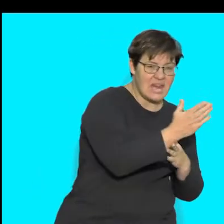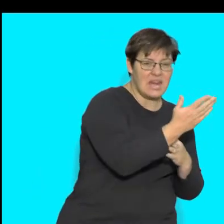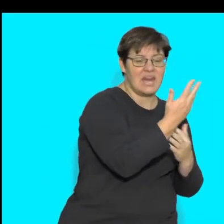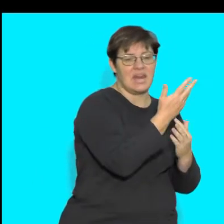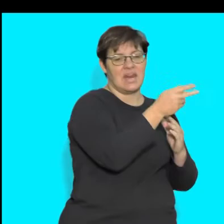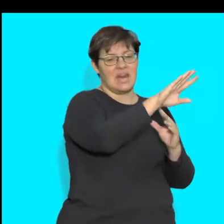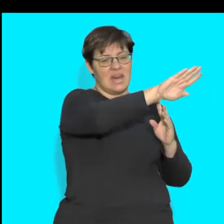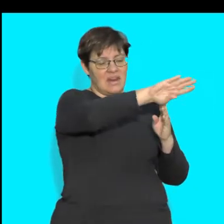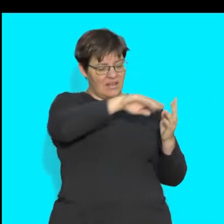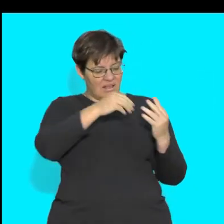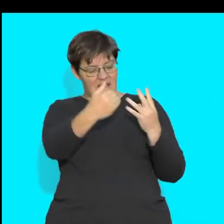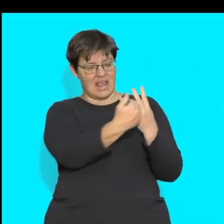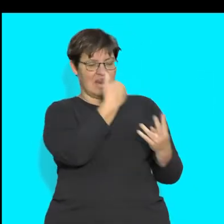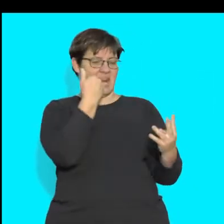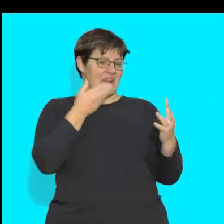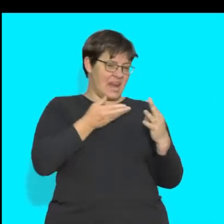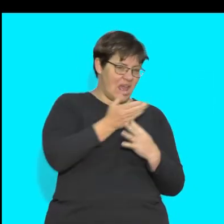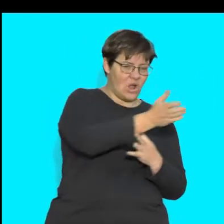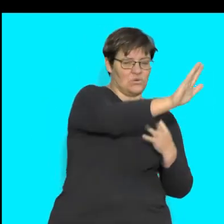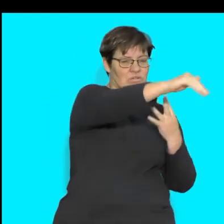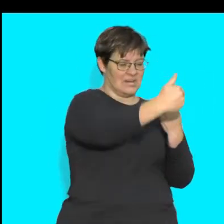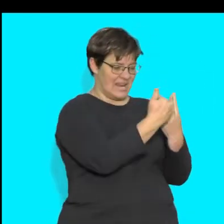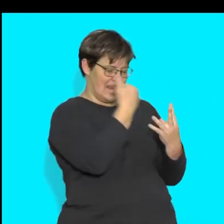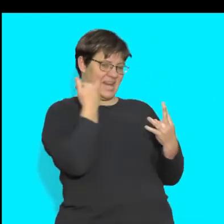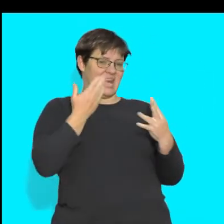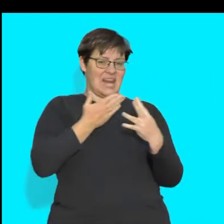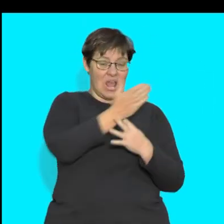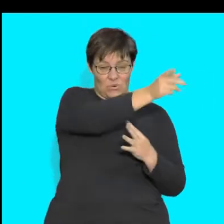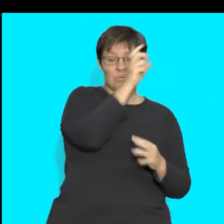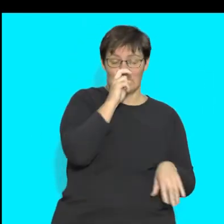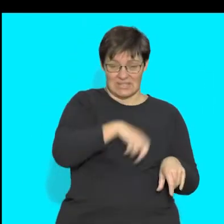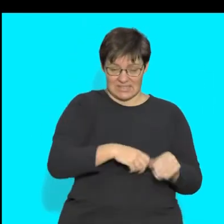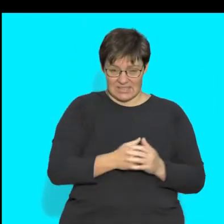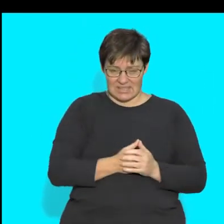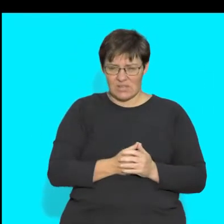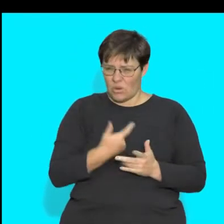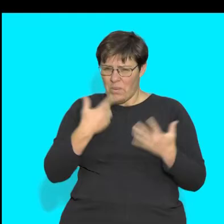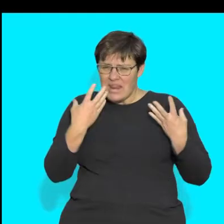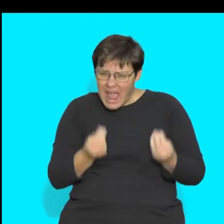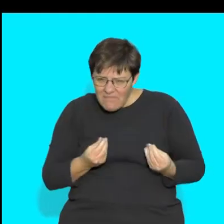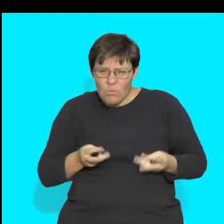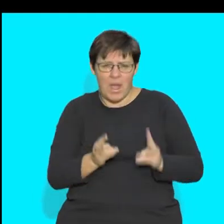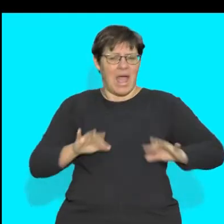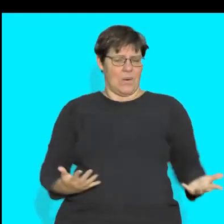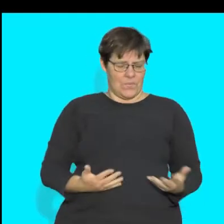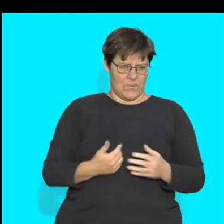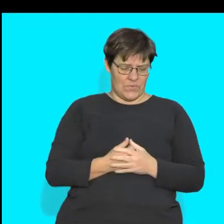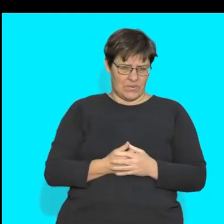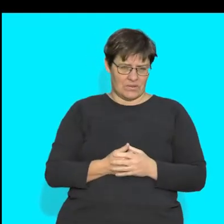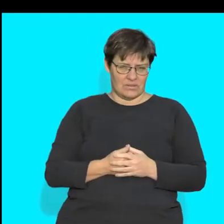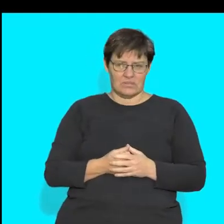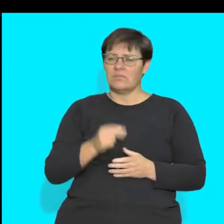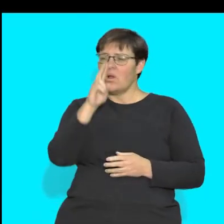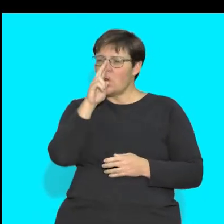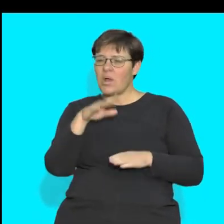of a cell, right? So we've got to have a way in which things can move in and out. But have a look at the